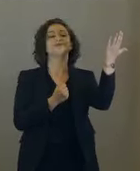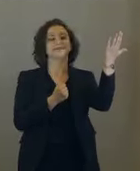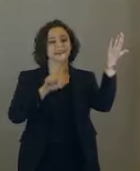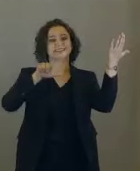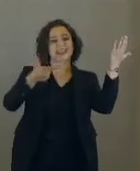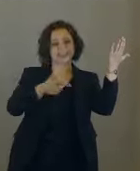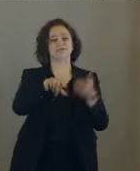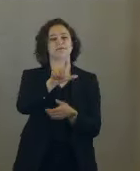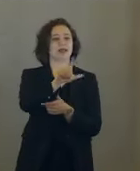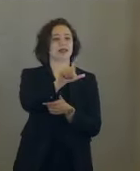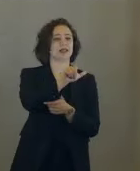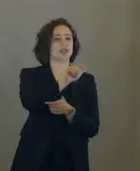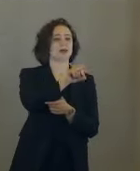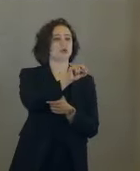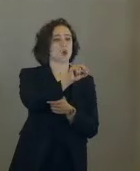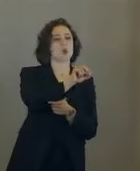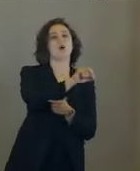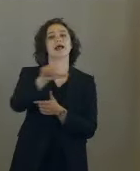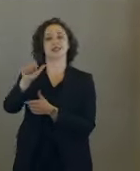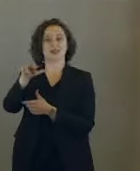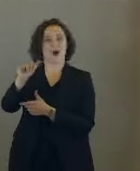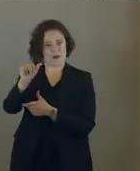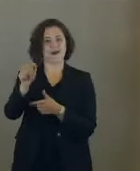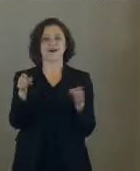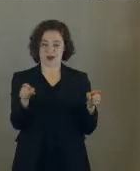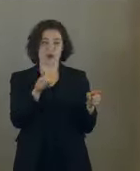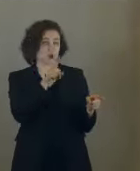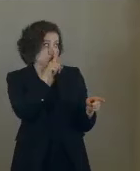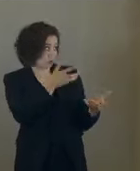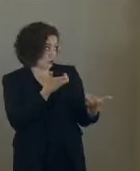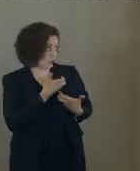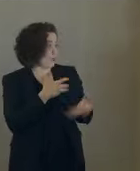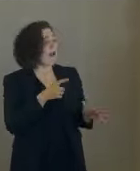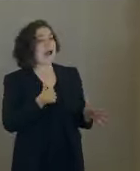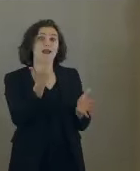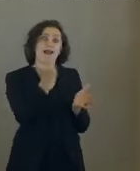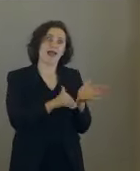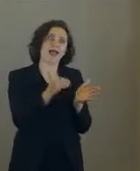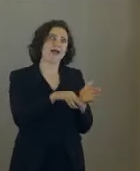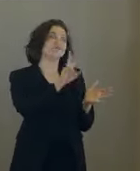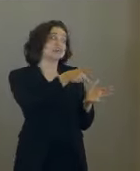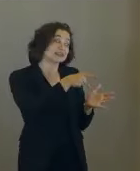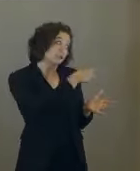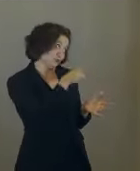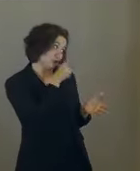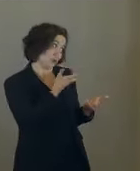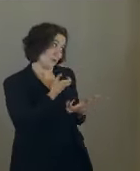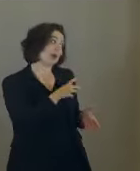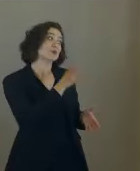Chair Londo and Secretary Lara. You sure you don't want it? You'd be good.